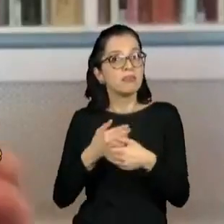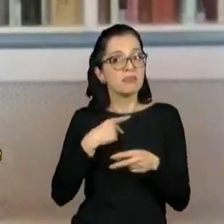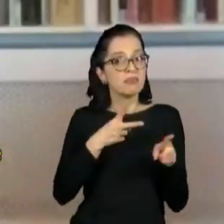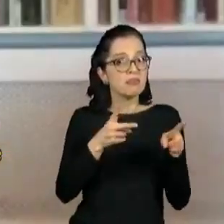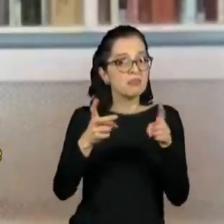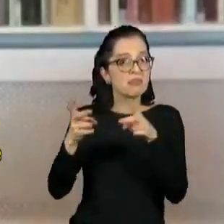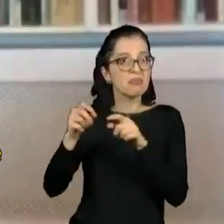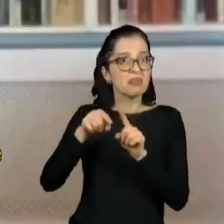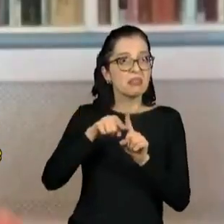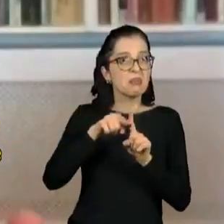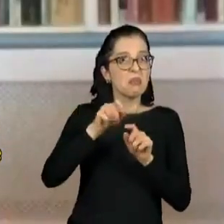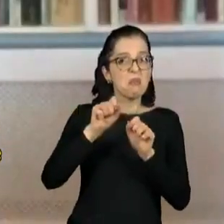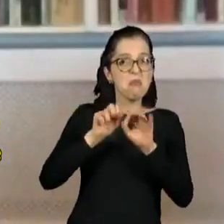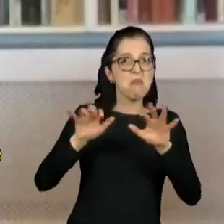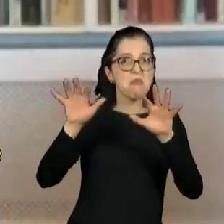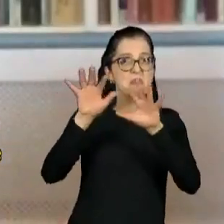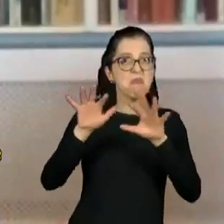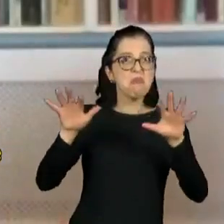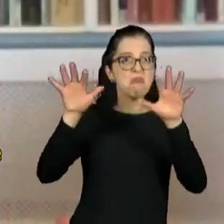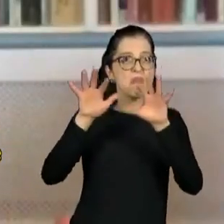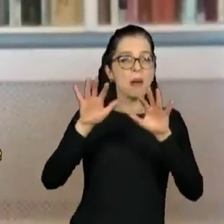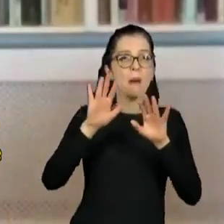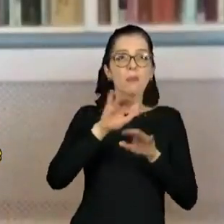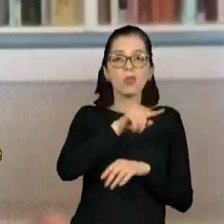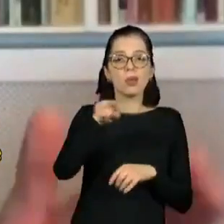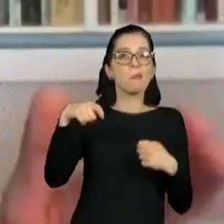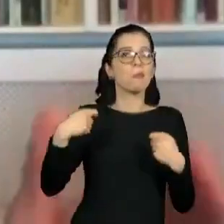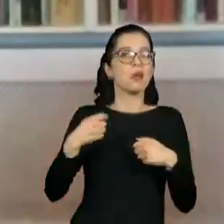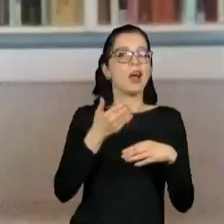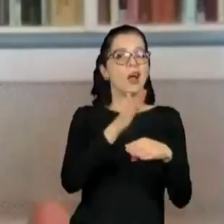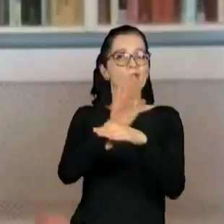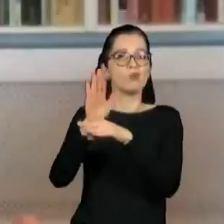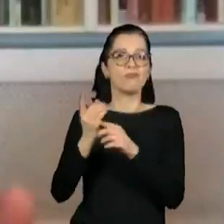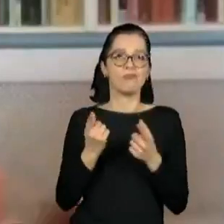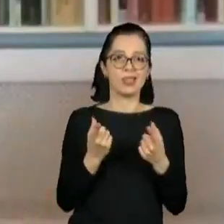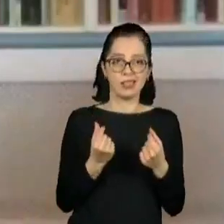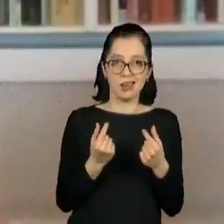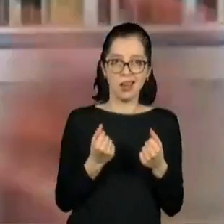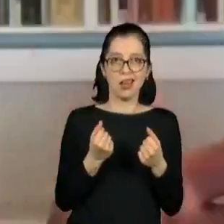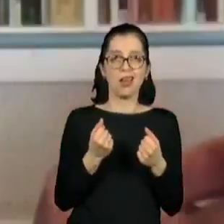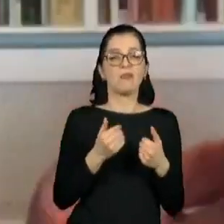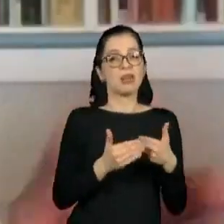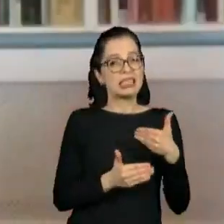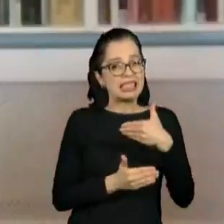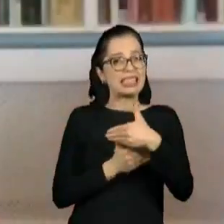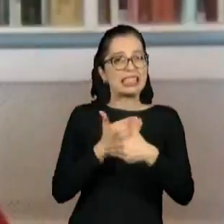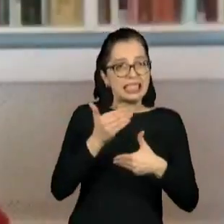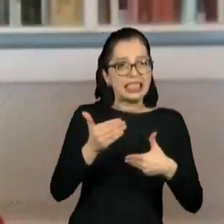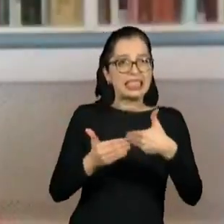their ambition must do it every year. The countries that should be giving more in finance must do it every year, not every